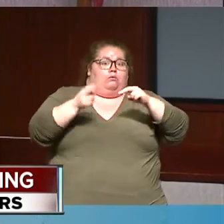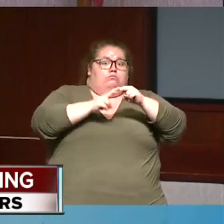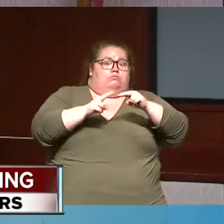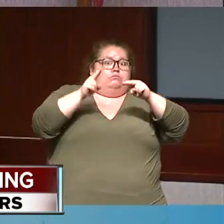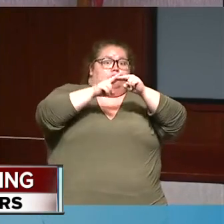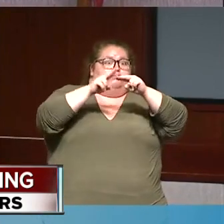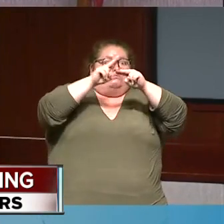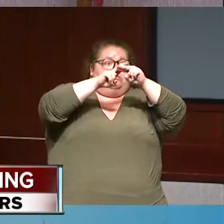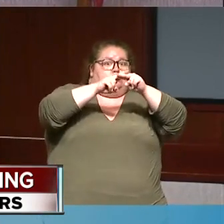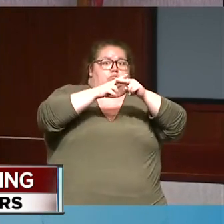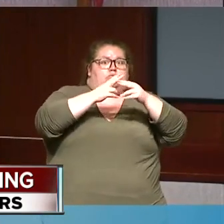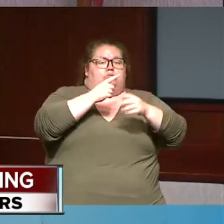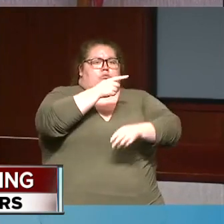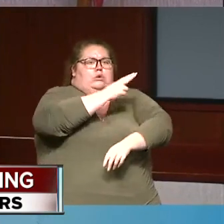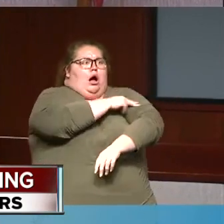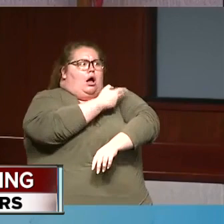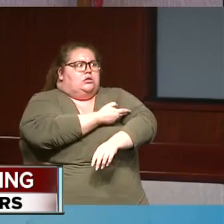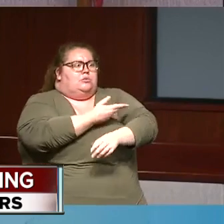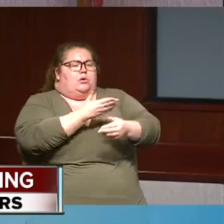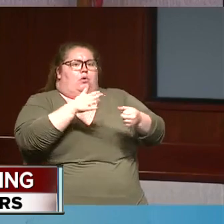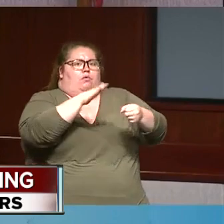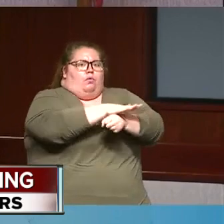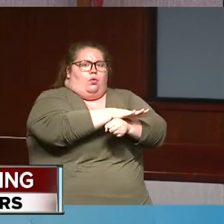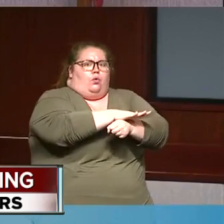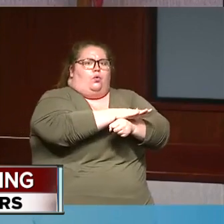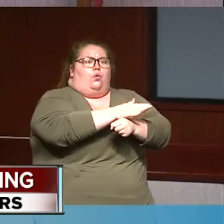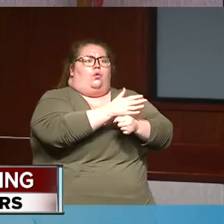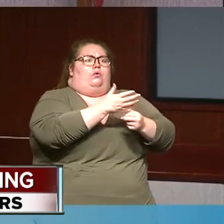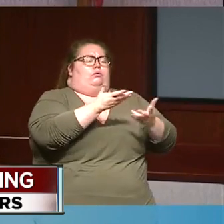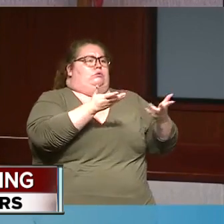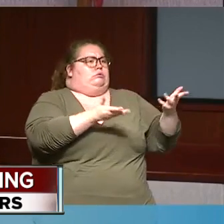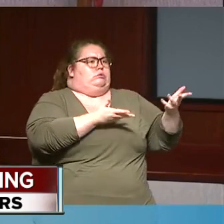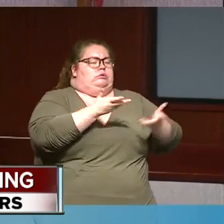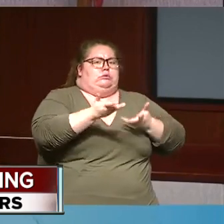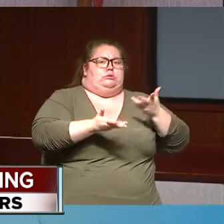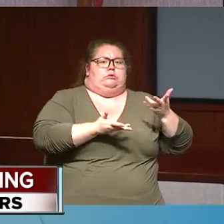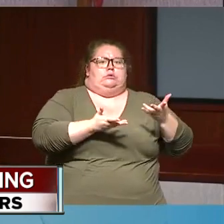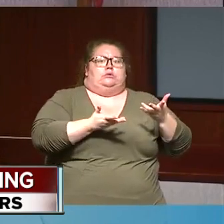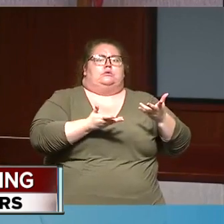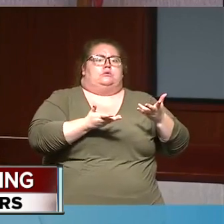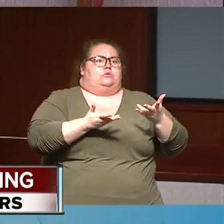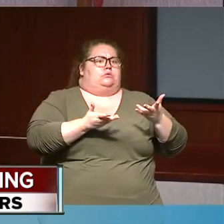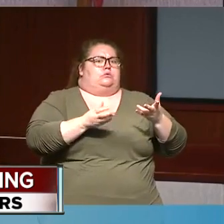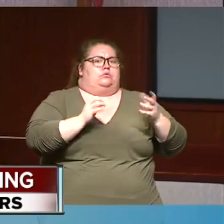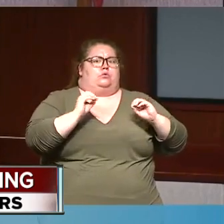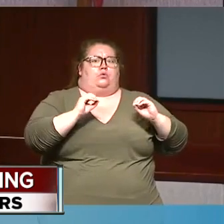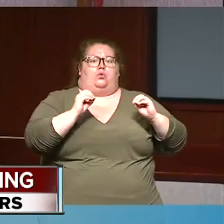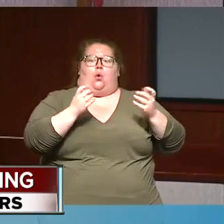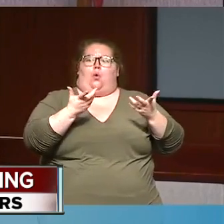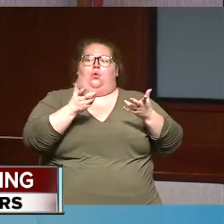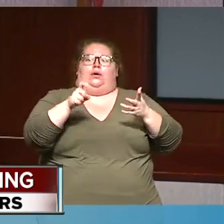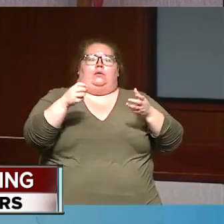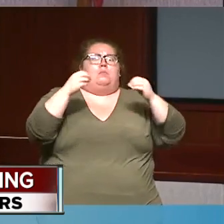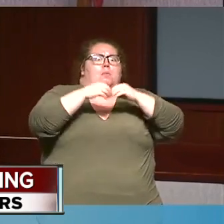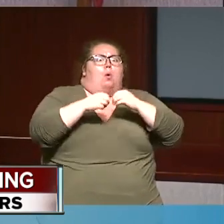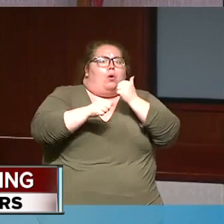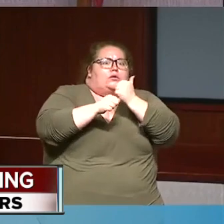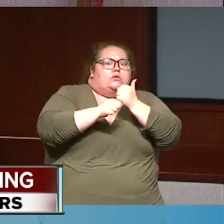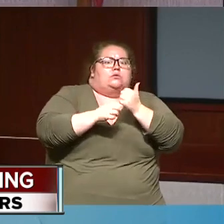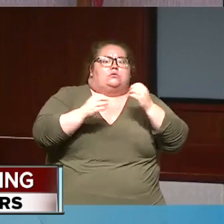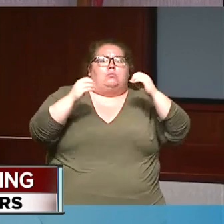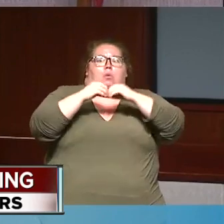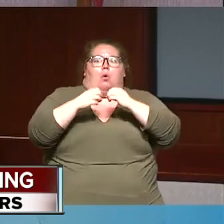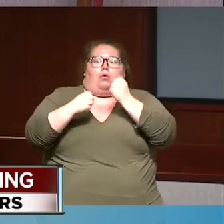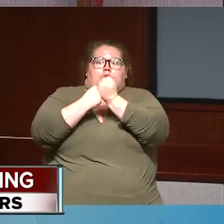if our ICU beds are impacted and we don't have that capability to care for those in the future that are sick. So yes,